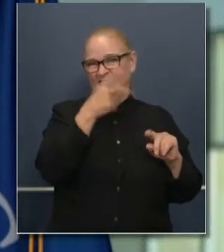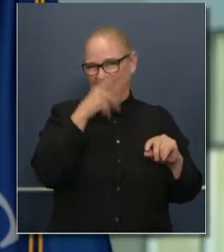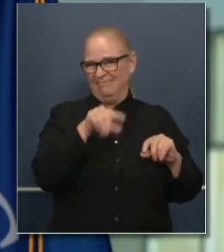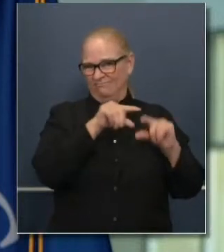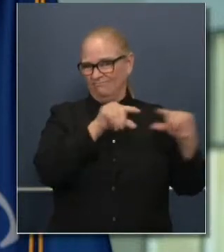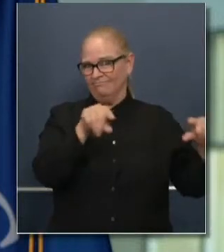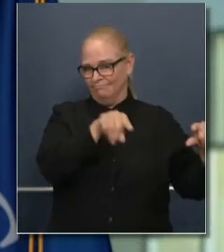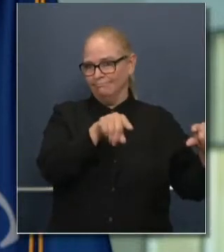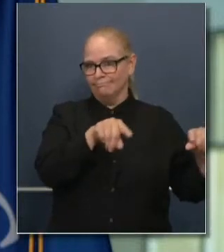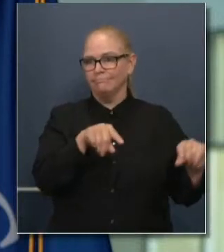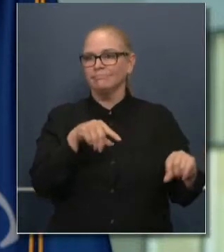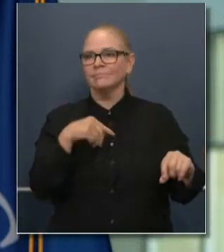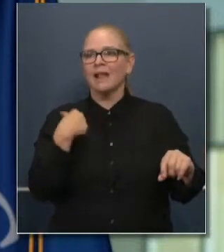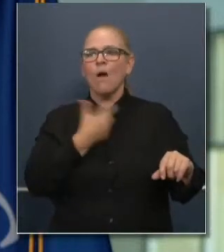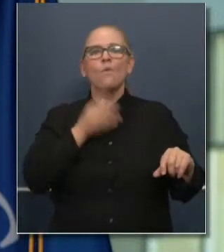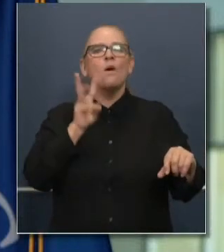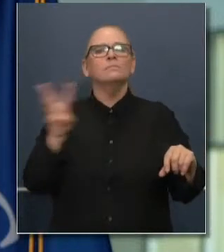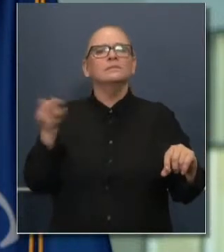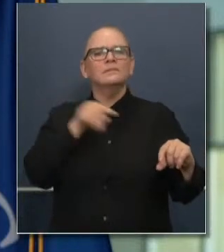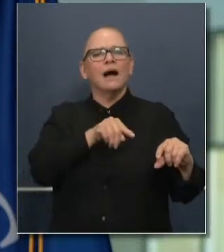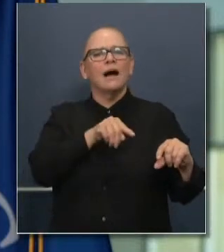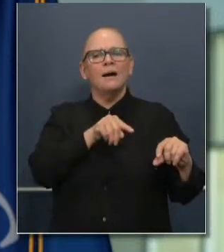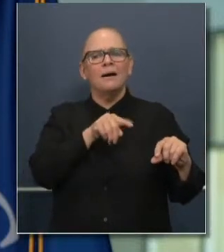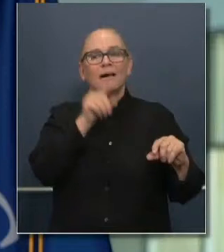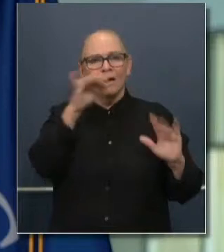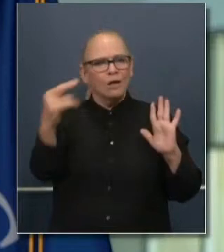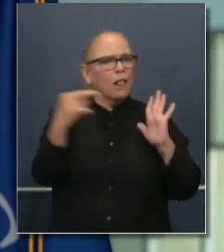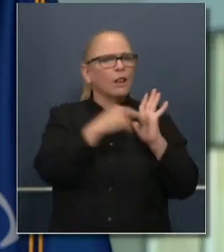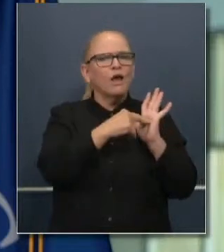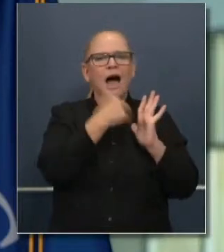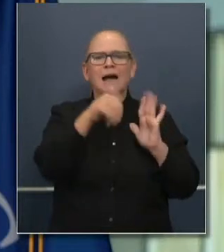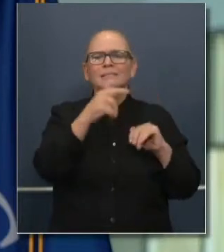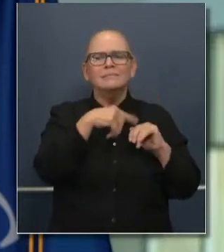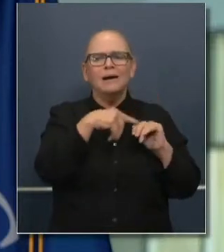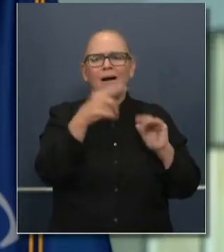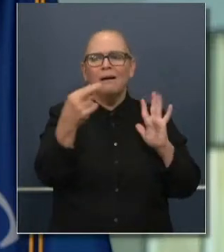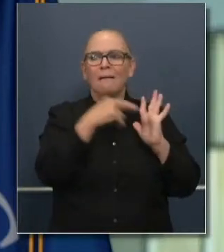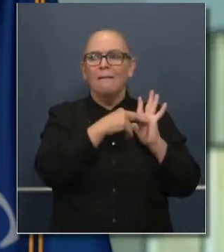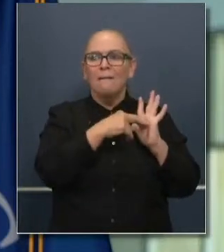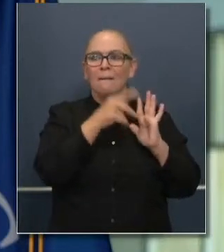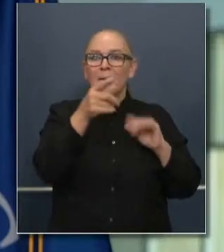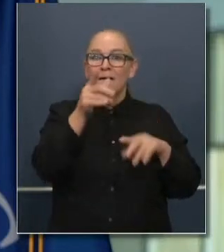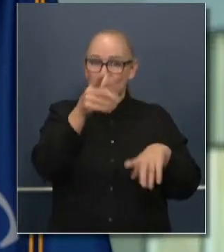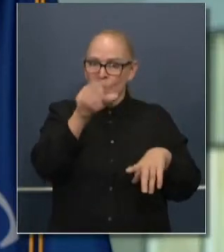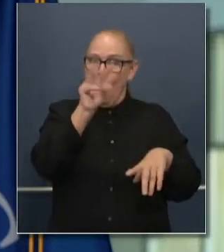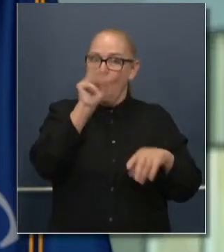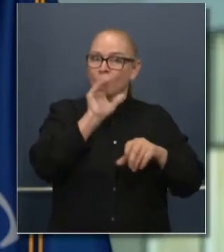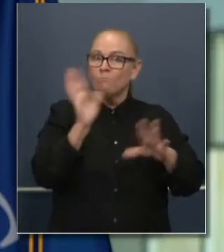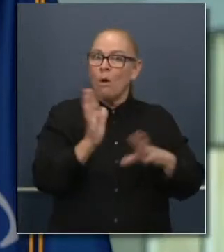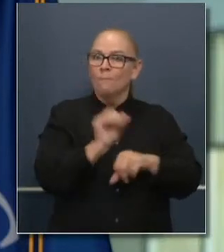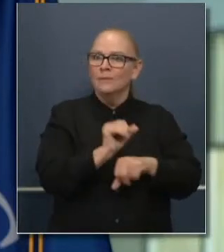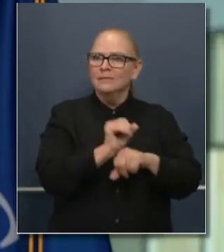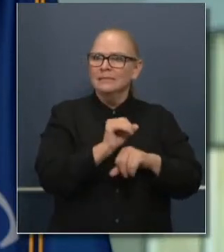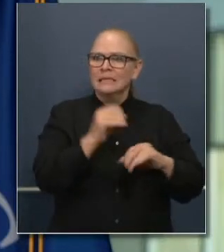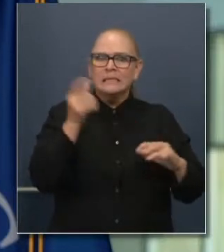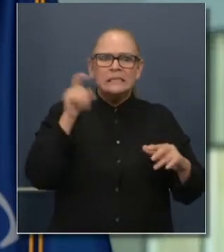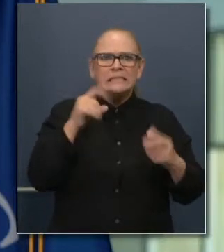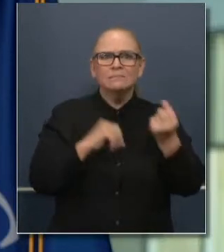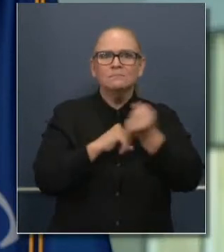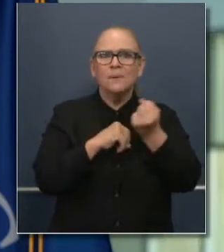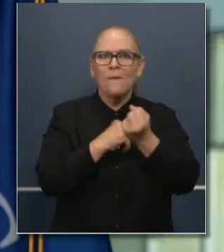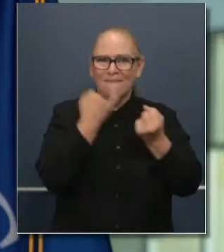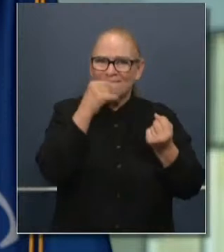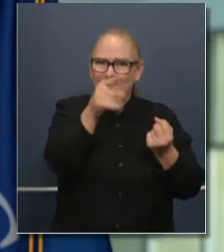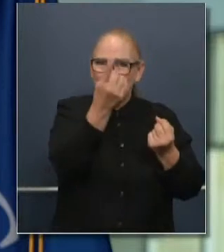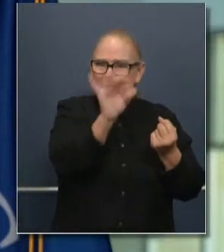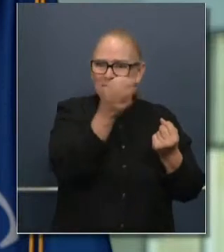covid19.ca.gov is our resource site. And if you are one of those business representatives that has